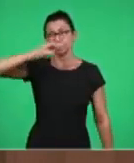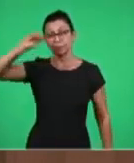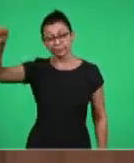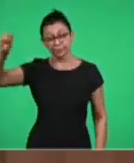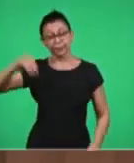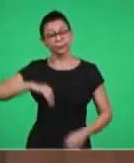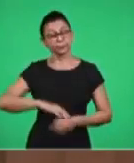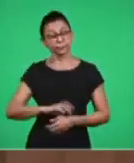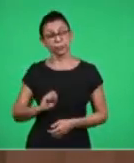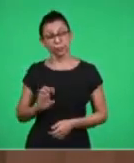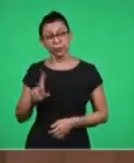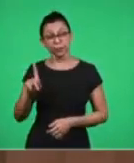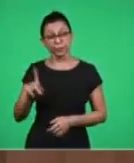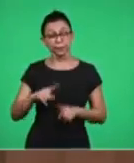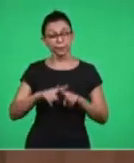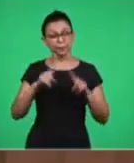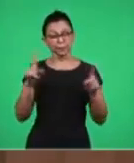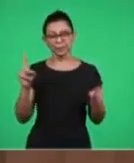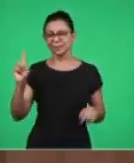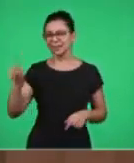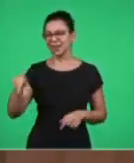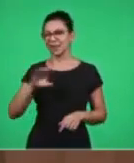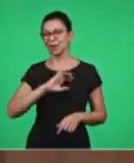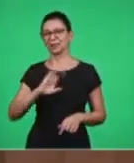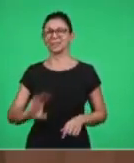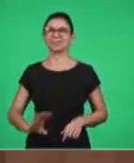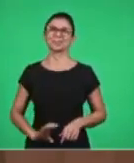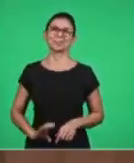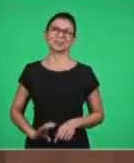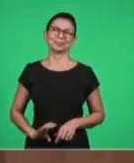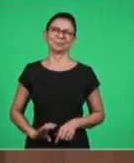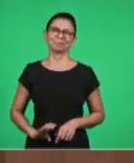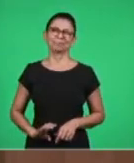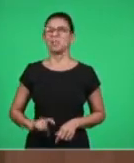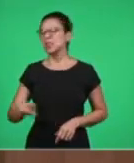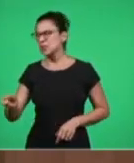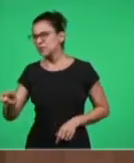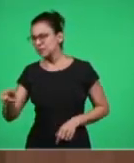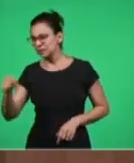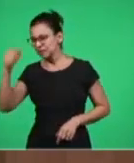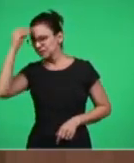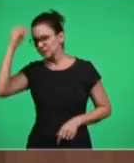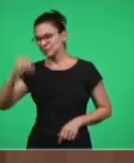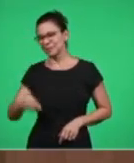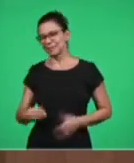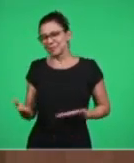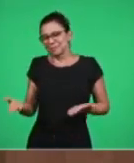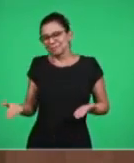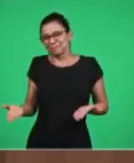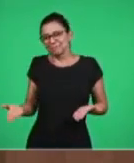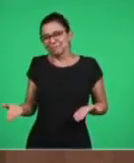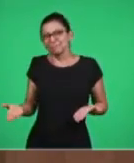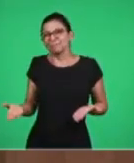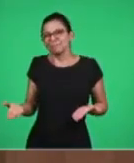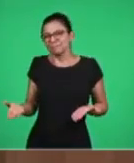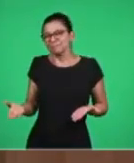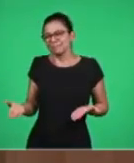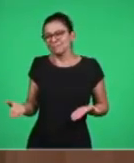right. But here, He was the Christ. He is the one, He was the Messiah that you